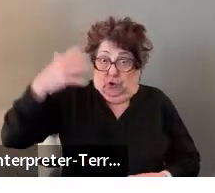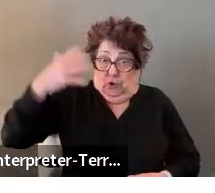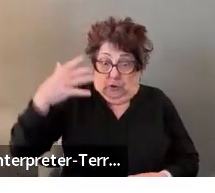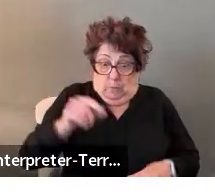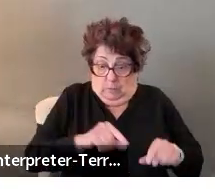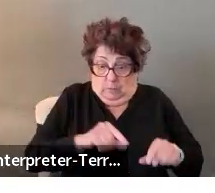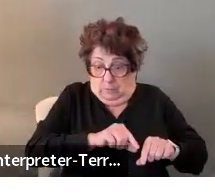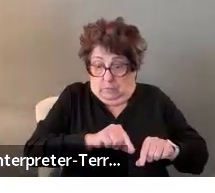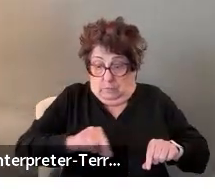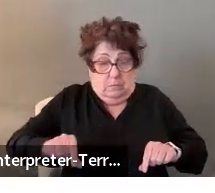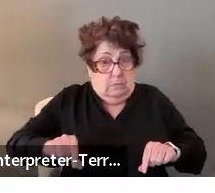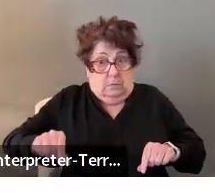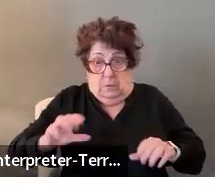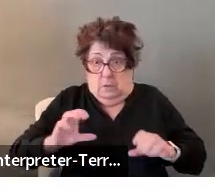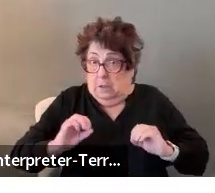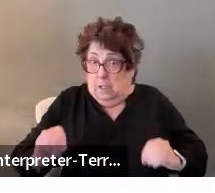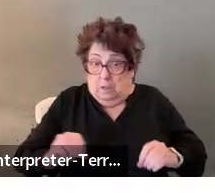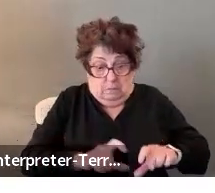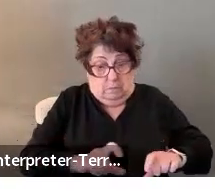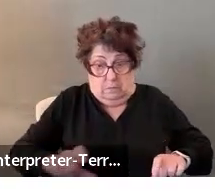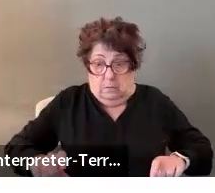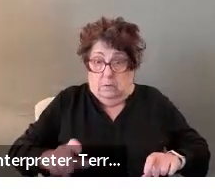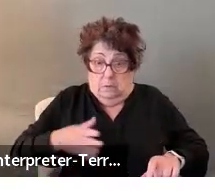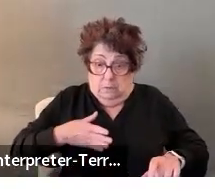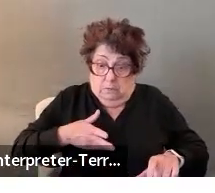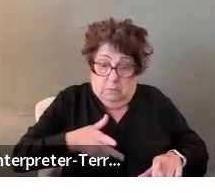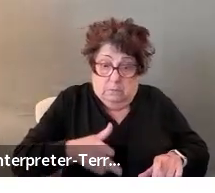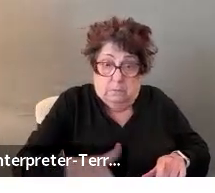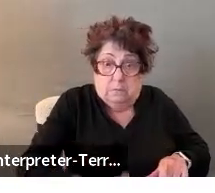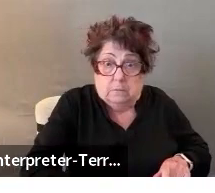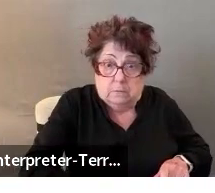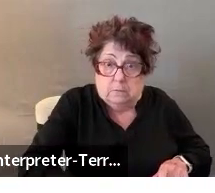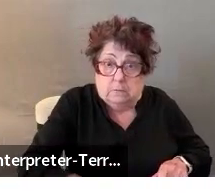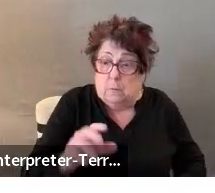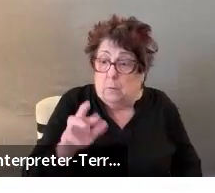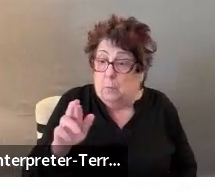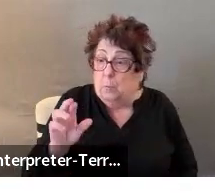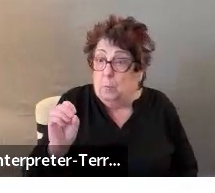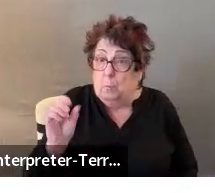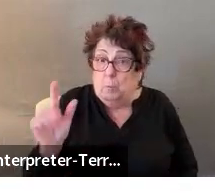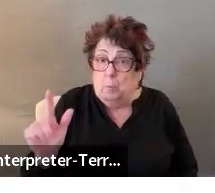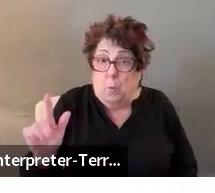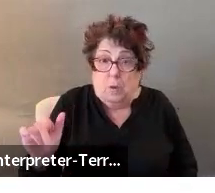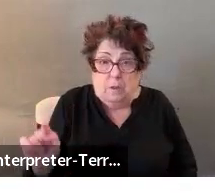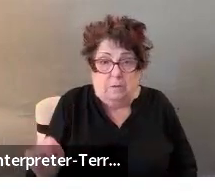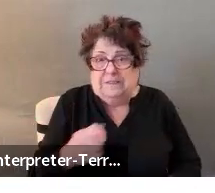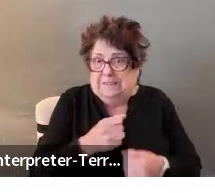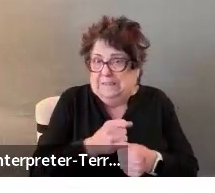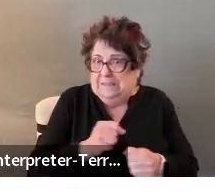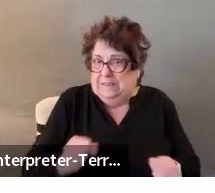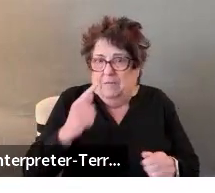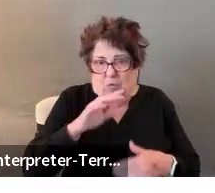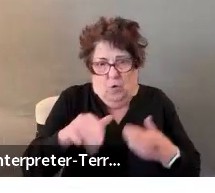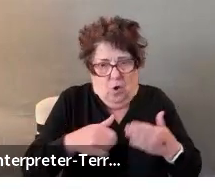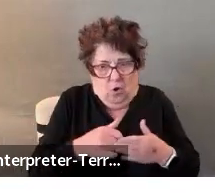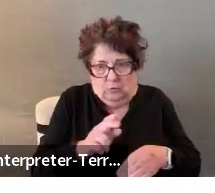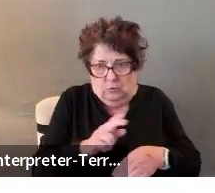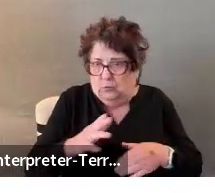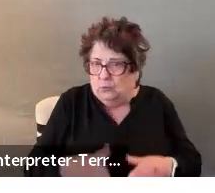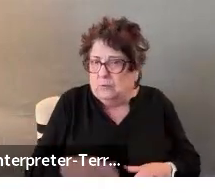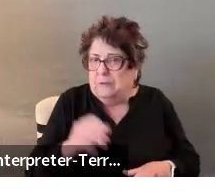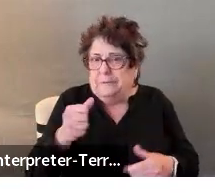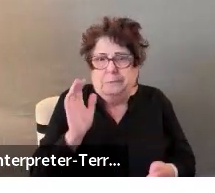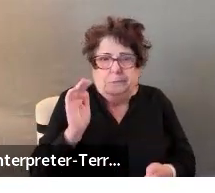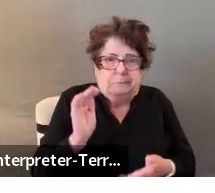roll-in shower, providing safe access for all users. This modification can reduce tripping hazards and provide